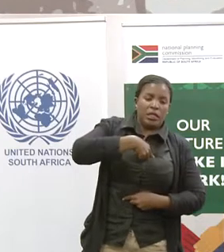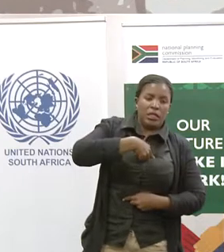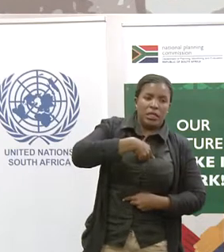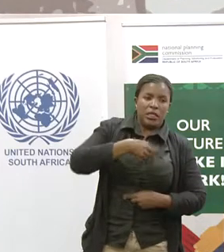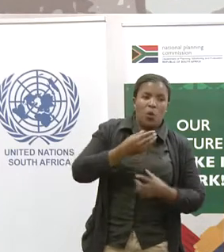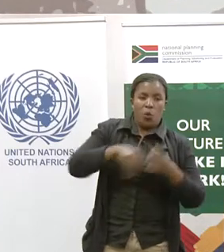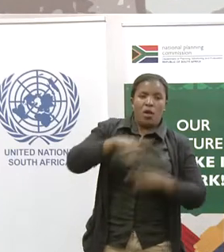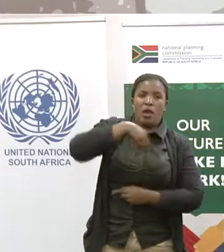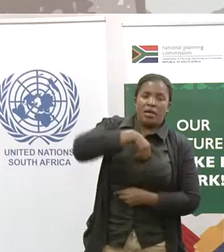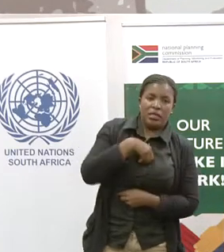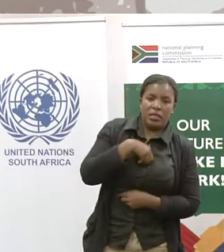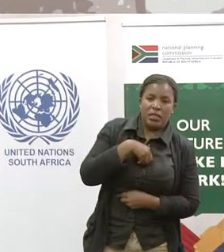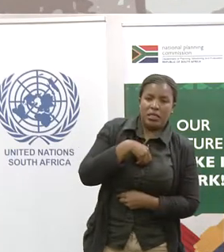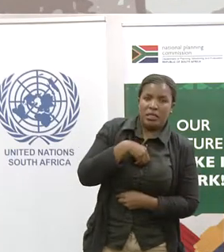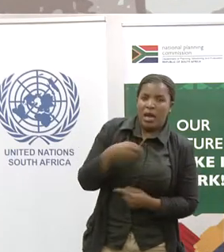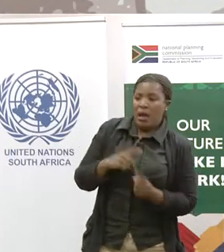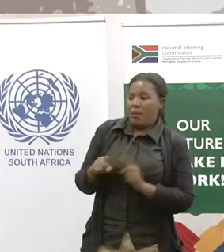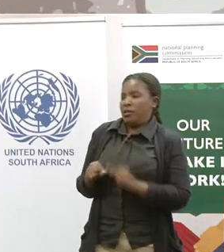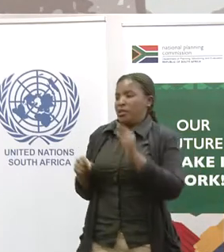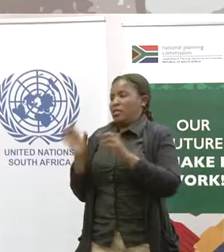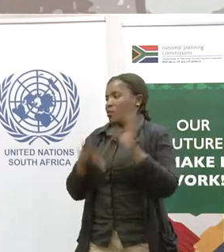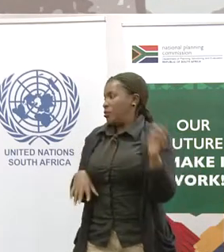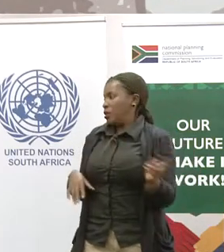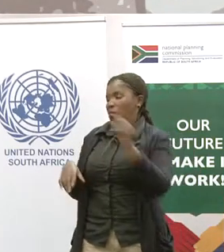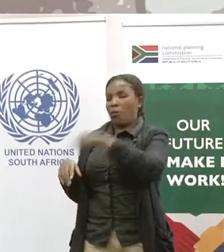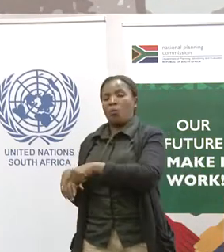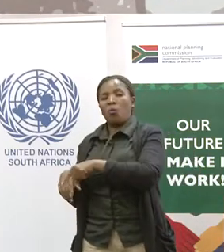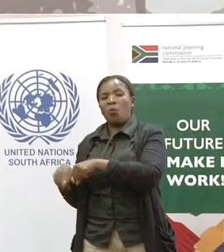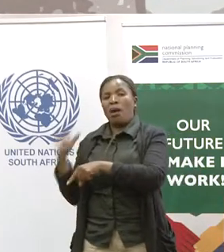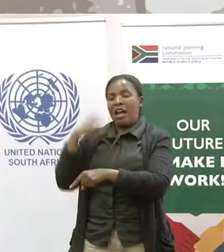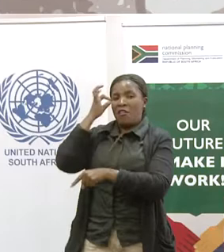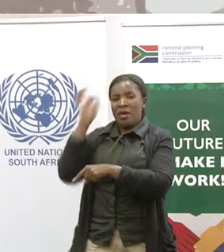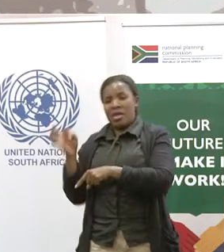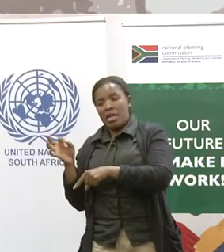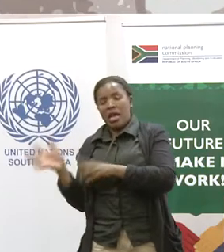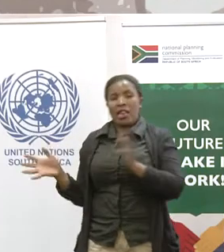But they are the ones that said nothing about us without us. Somebody has to do the job. So